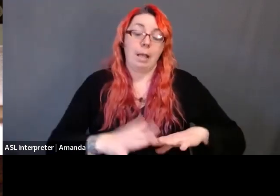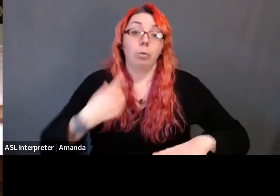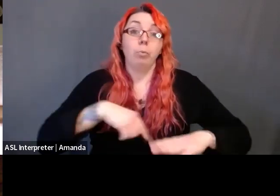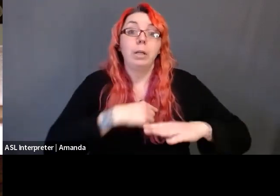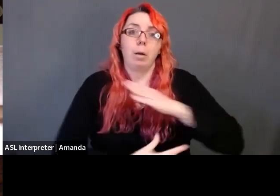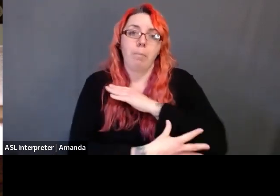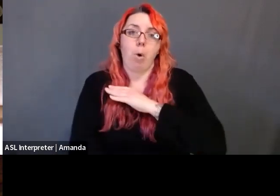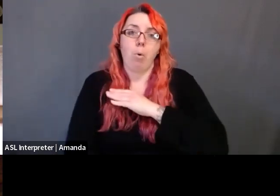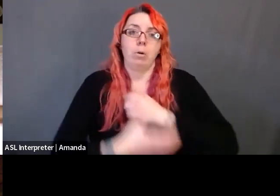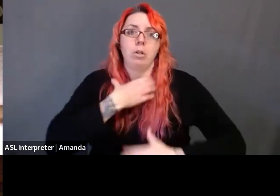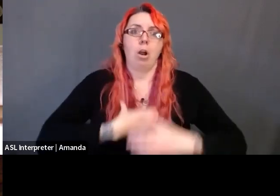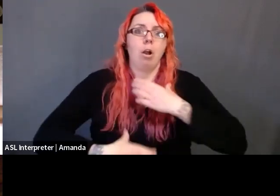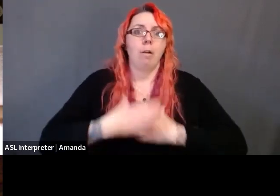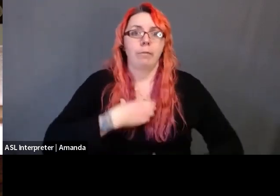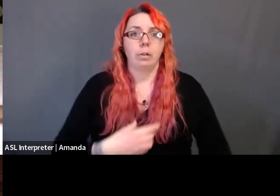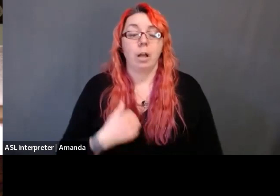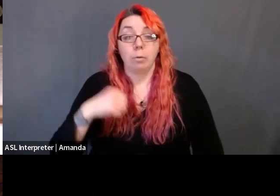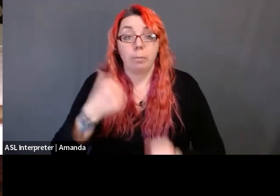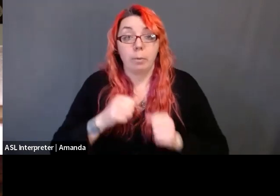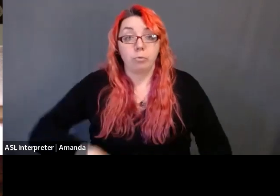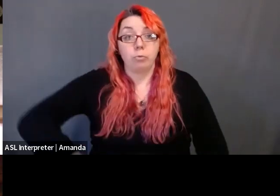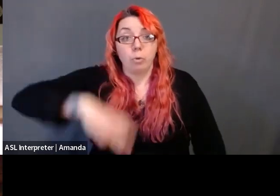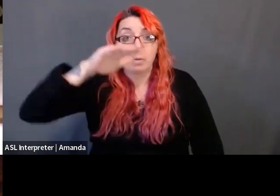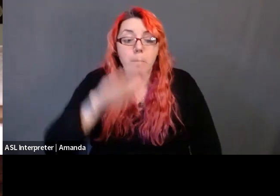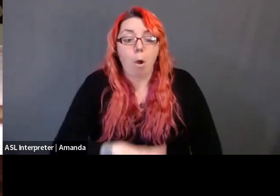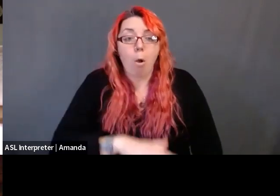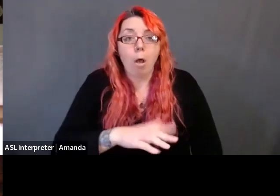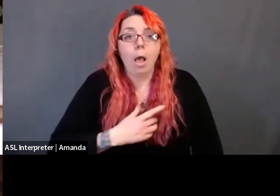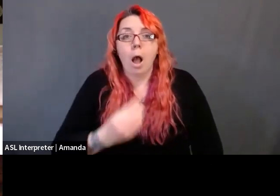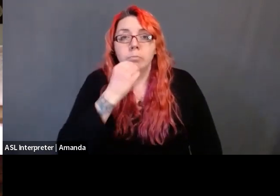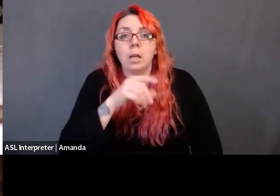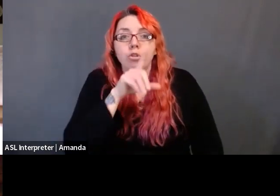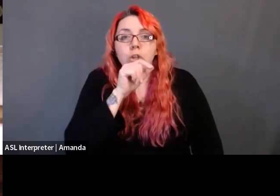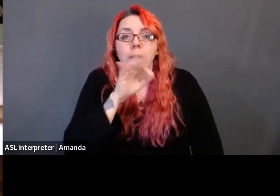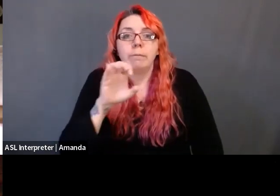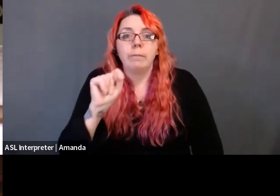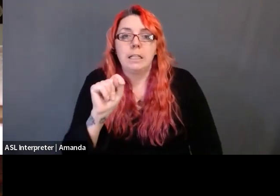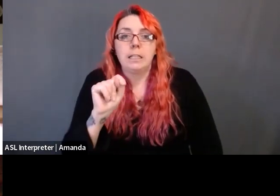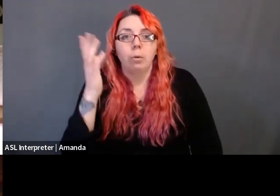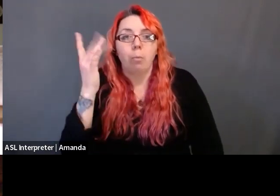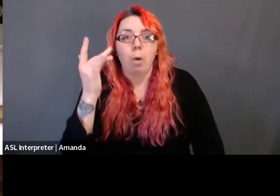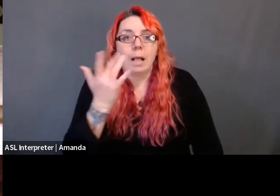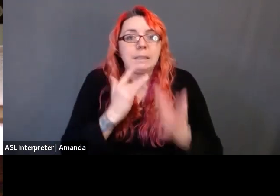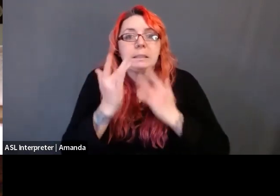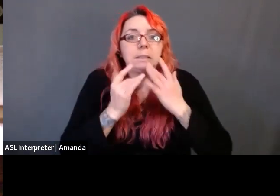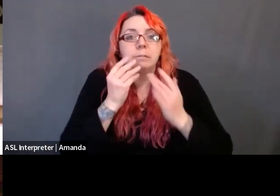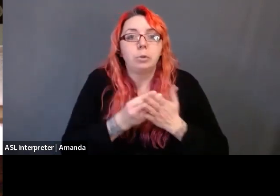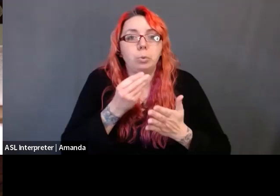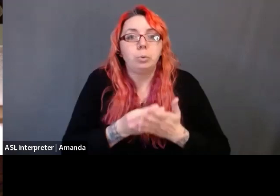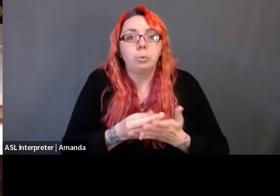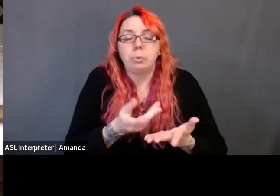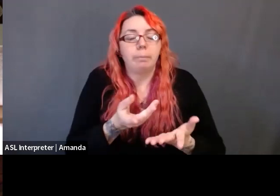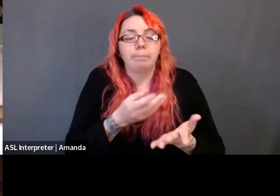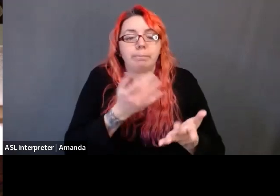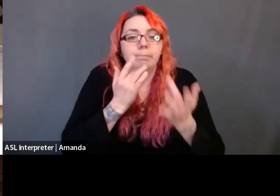death. I ate chicken feed when I was a little girl because there was nothing else to eat. Her father, a legendary